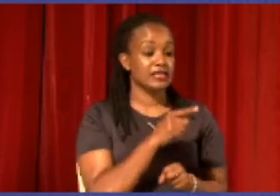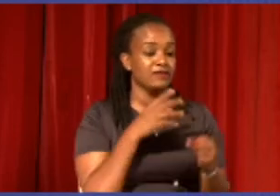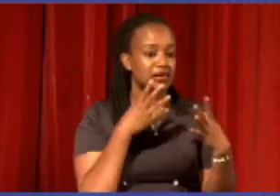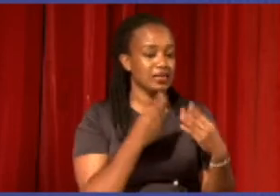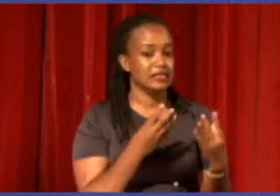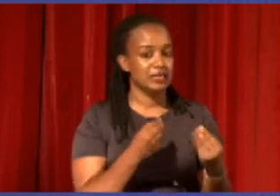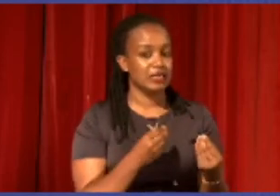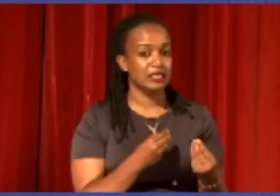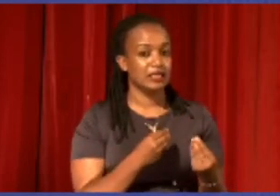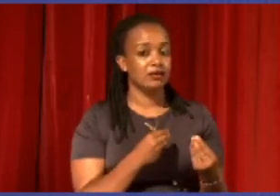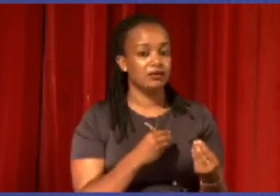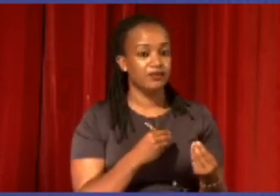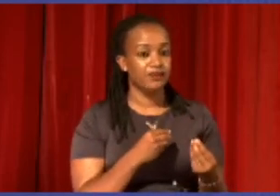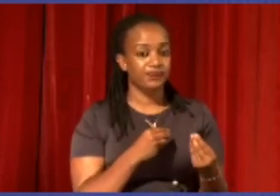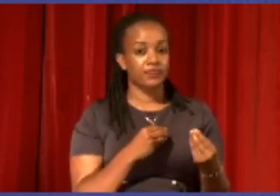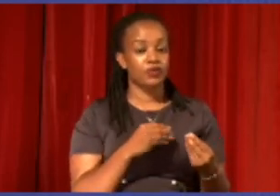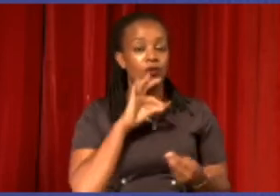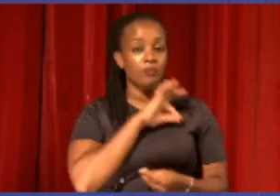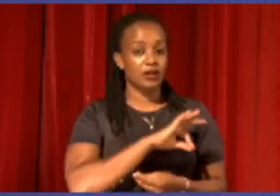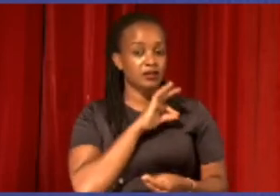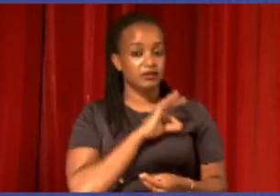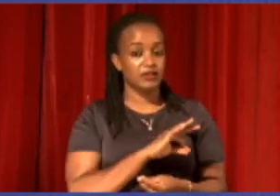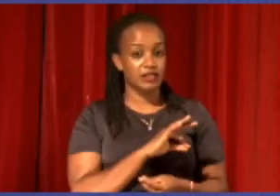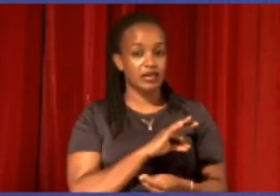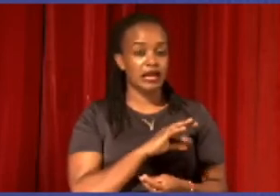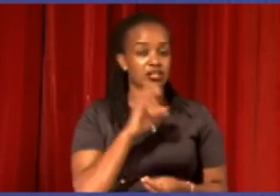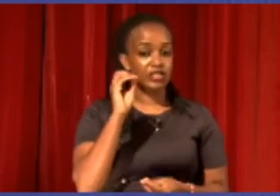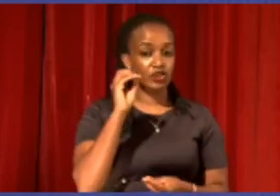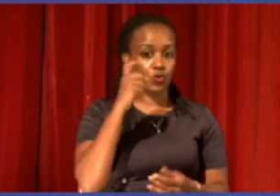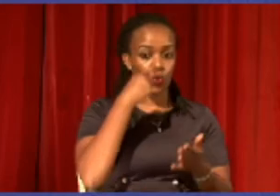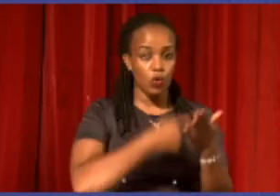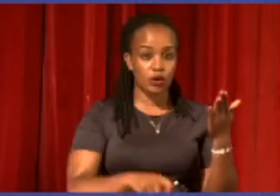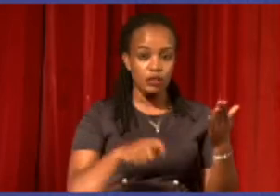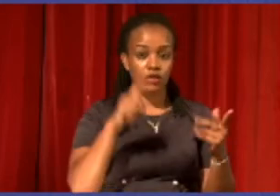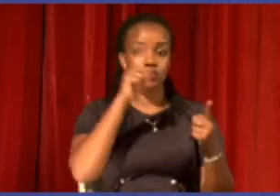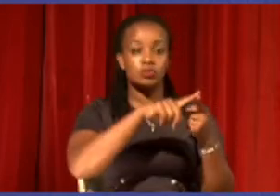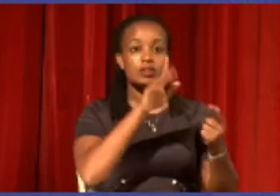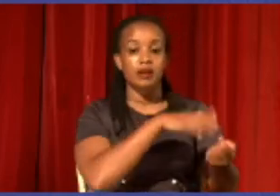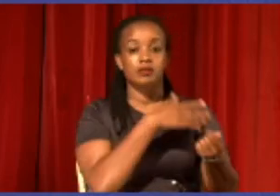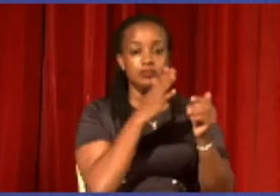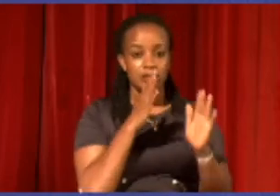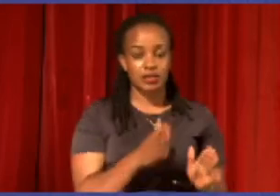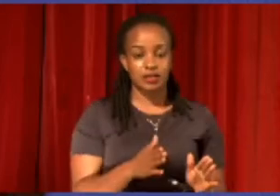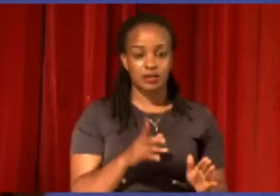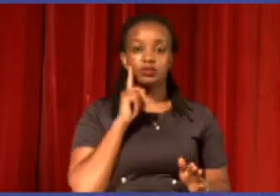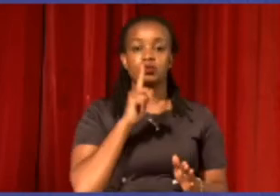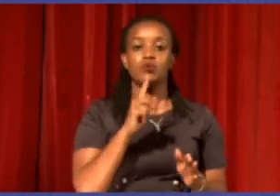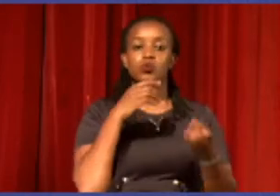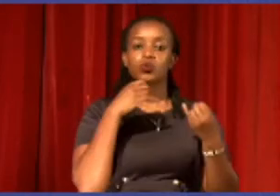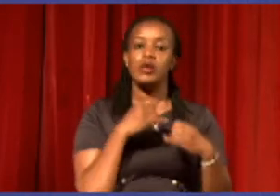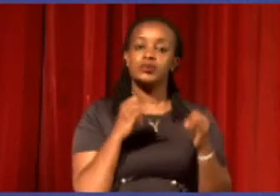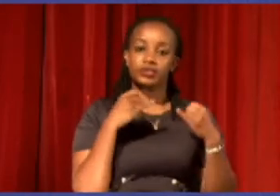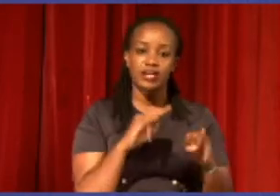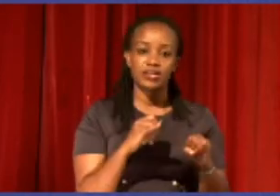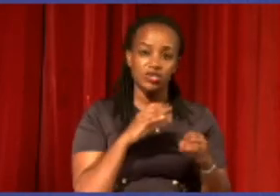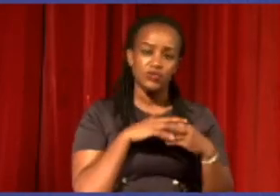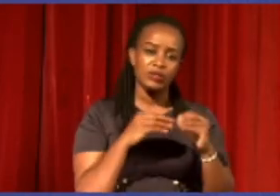this cost nothing, almost zero cost to the artist when they are producing this. So we are creating, we have those